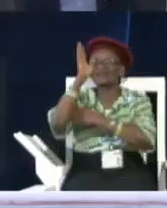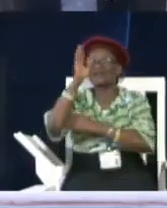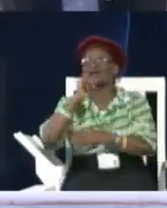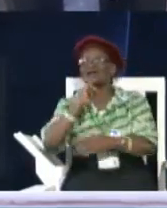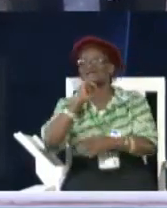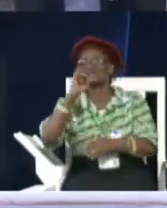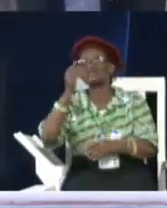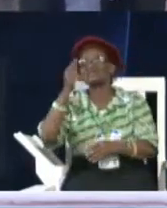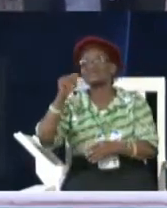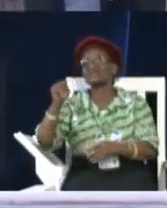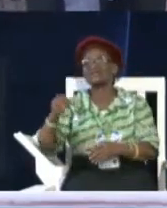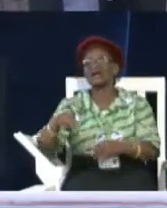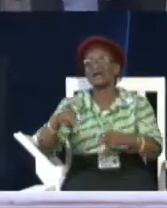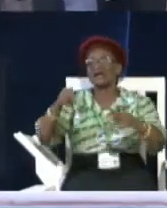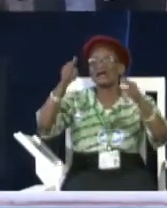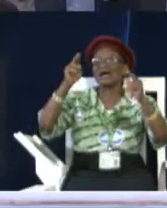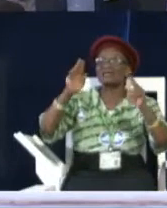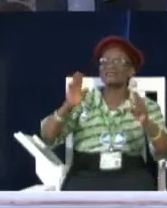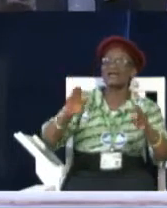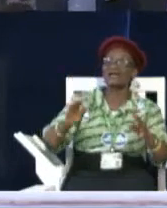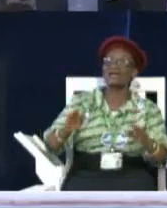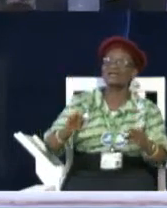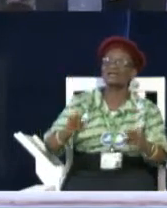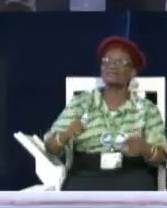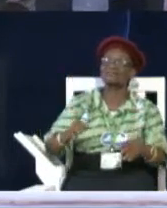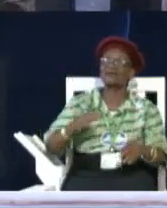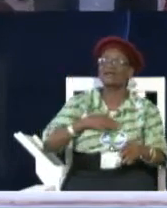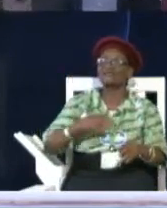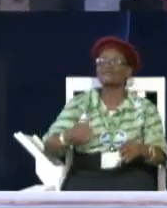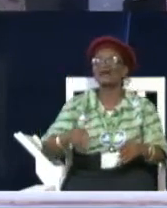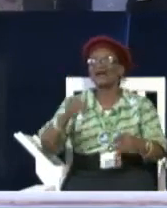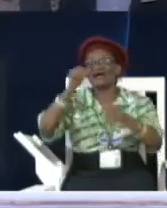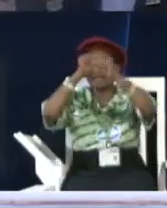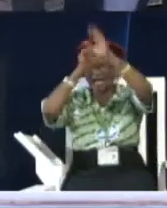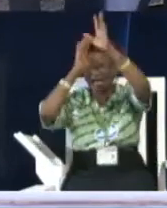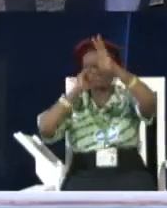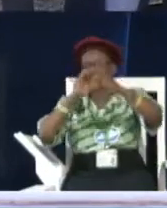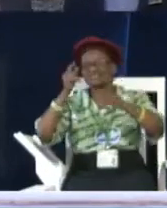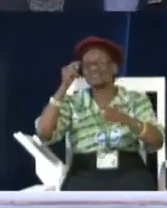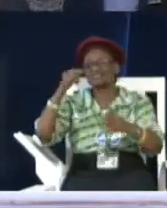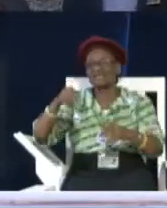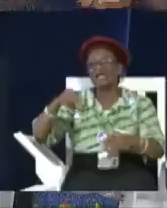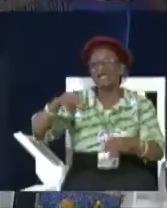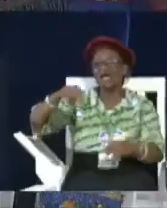Father is the highest.